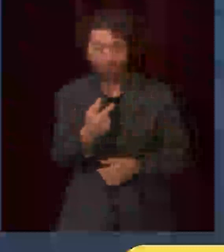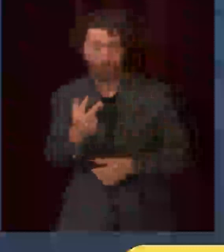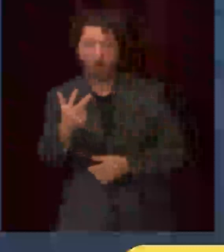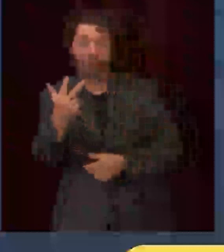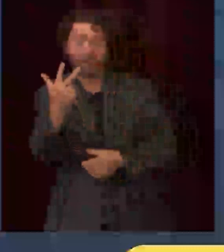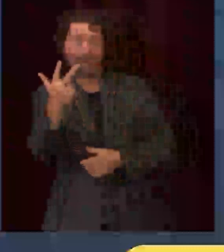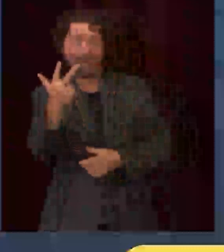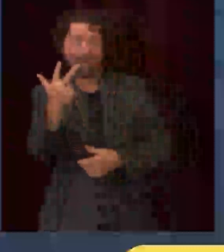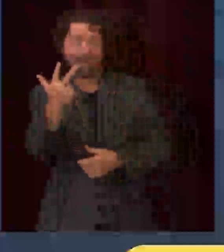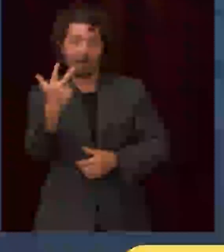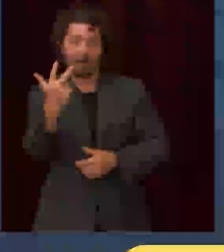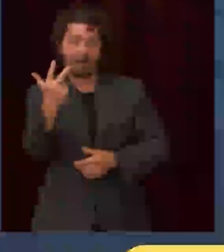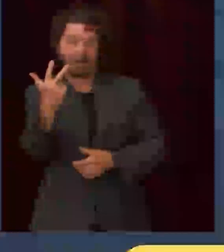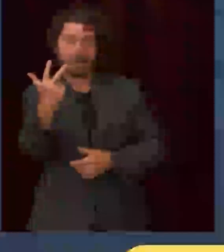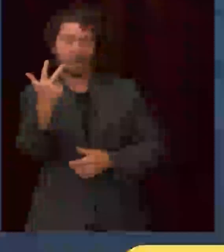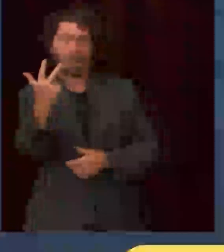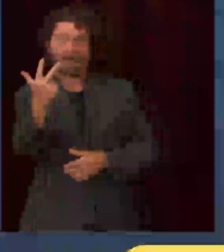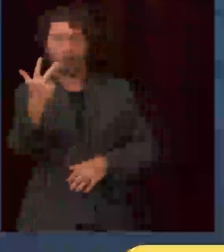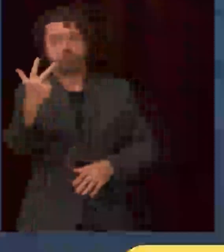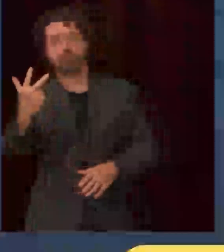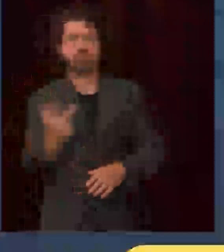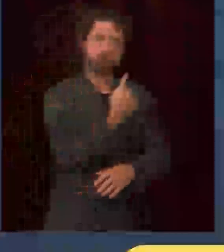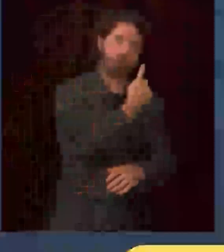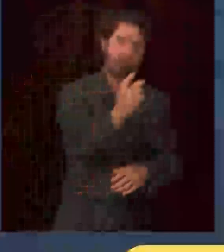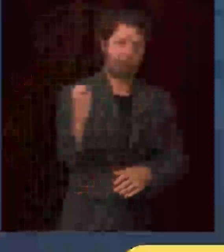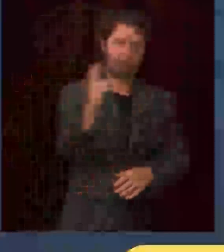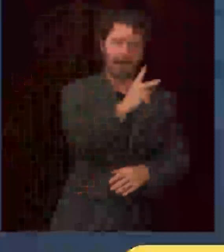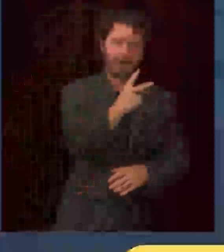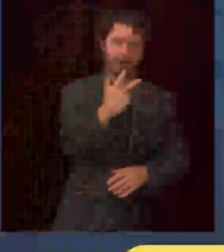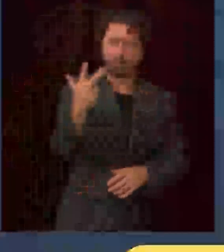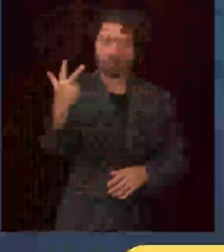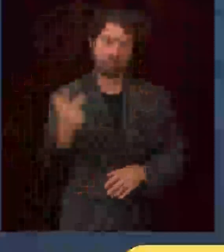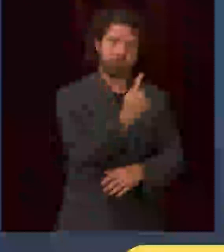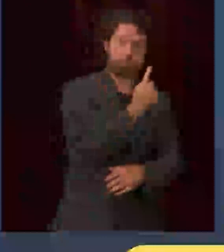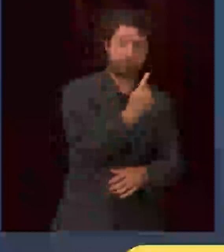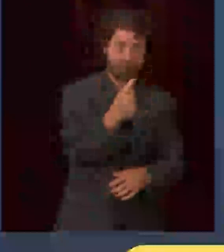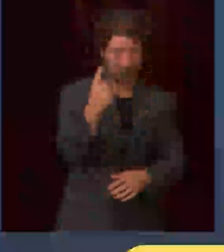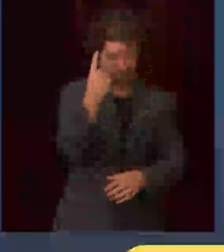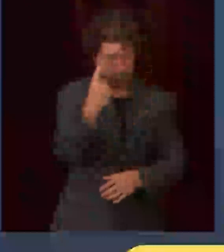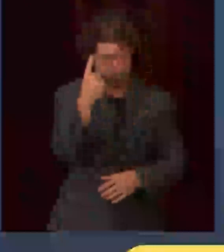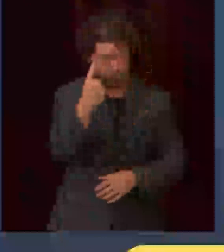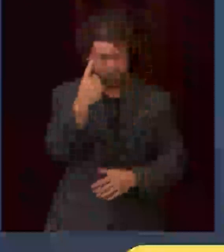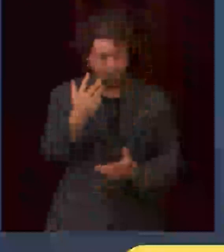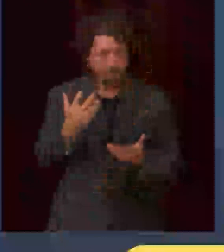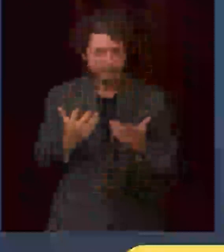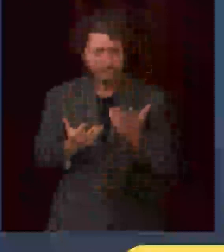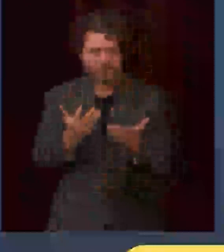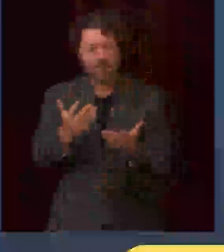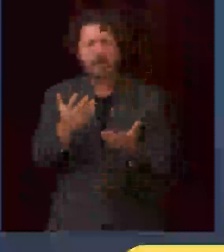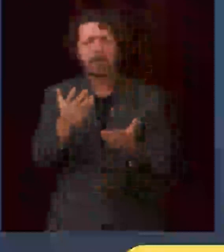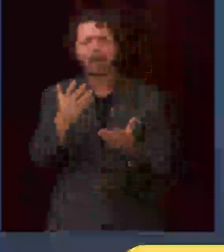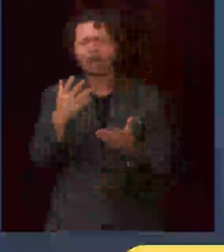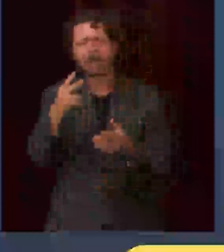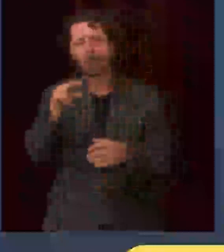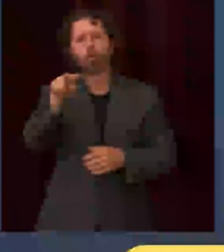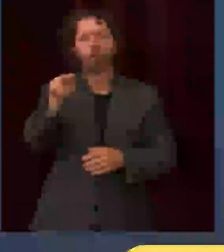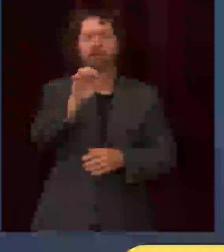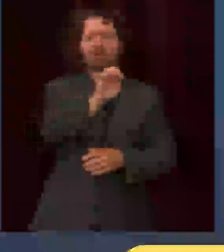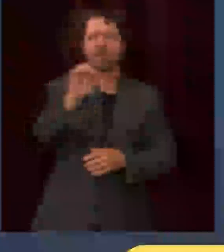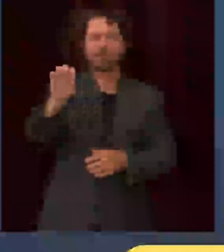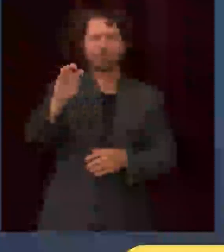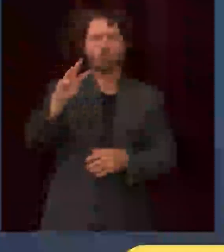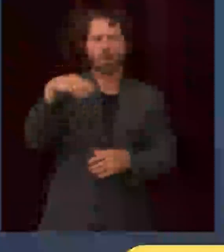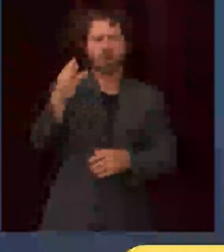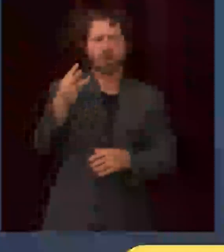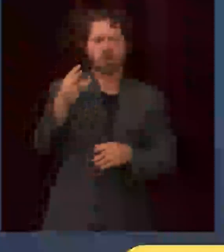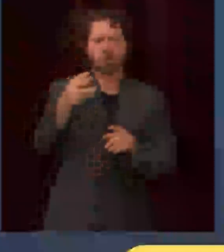eastern Washington, what would have to happen for those counties if they don't want to go back, that the state